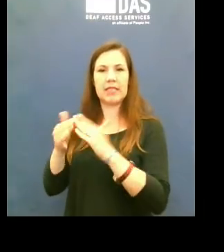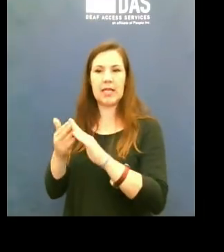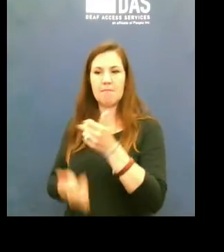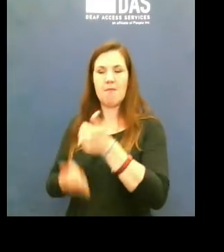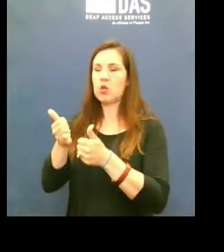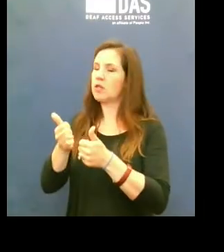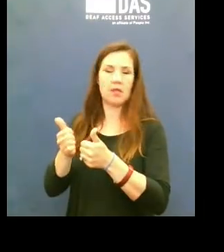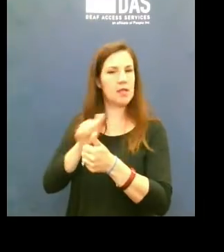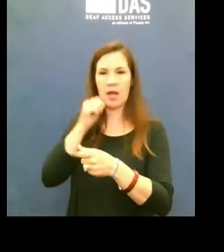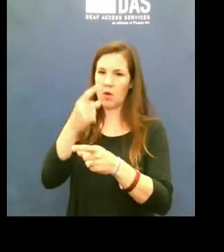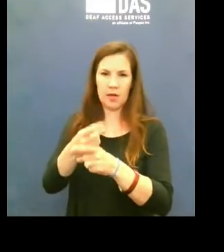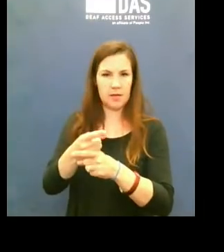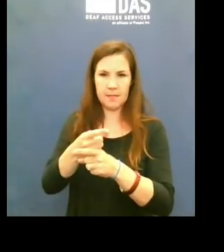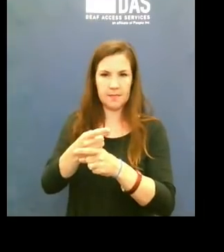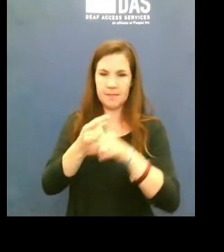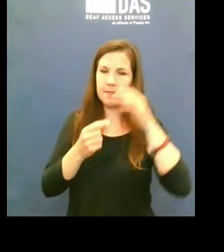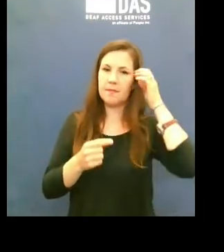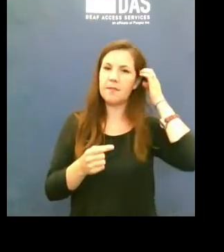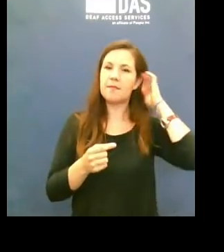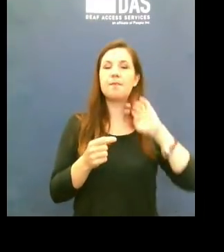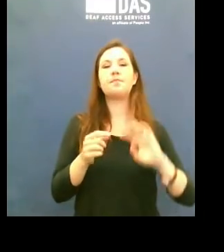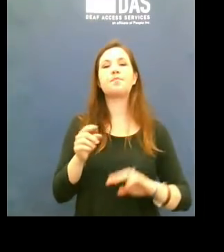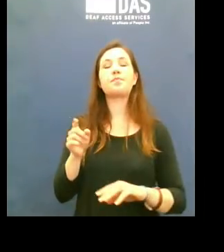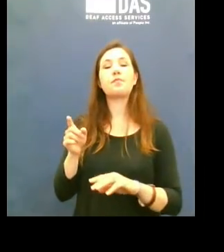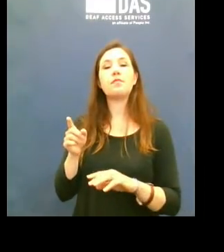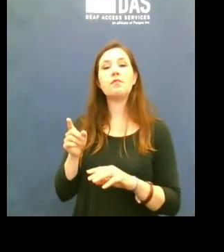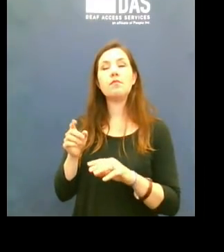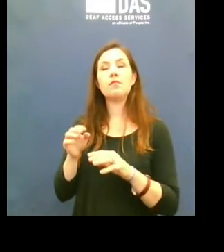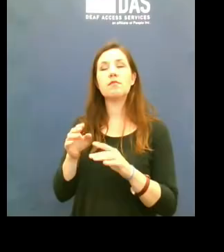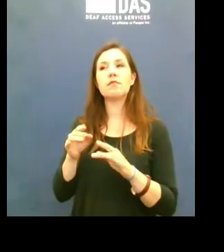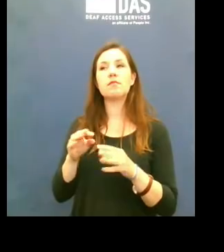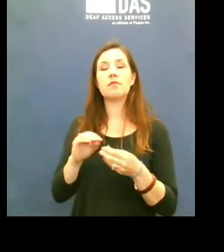correct. Though the population of